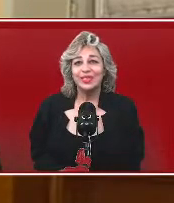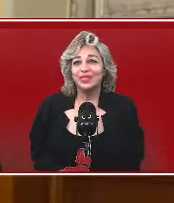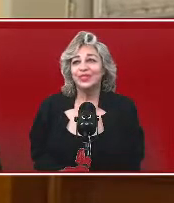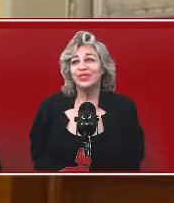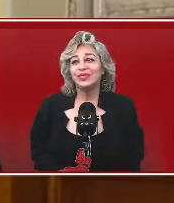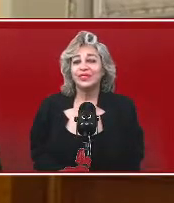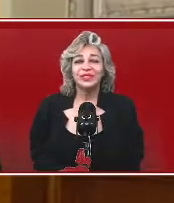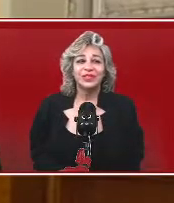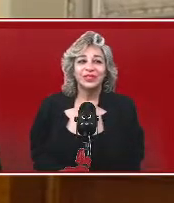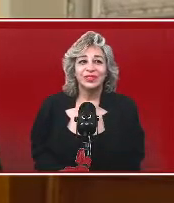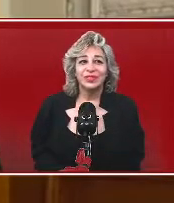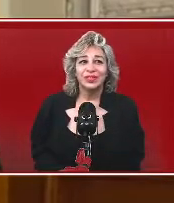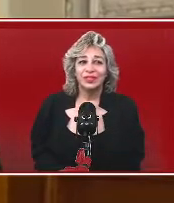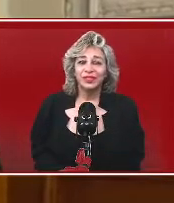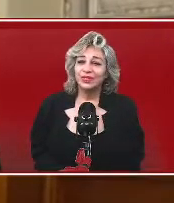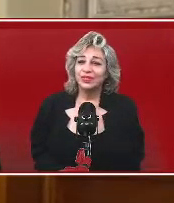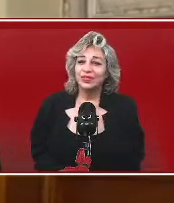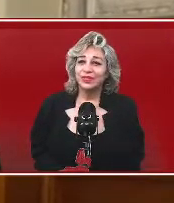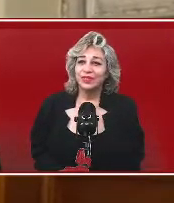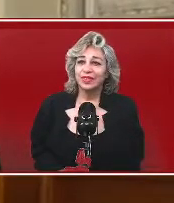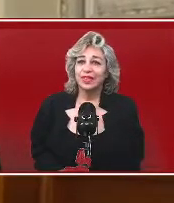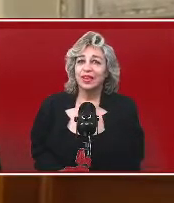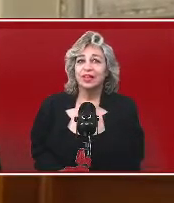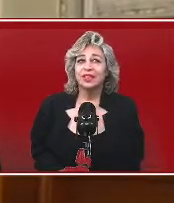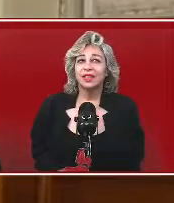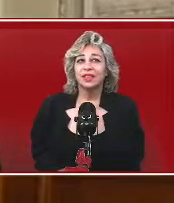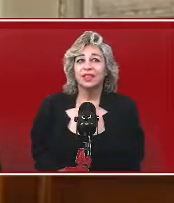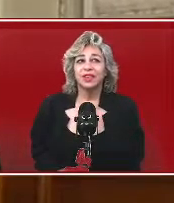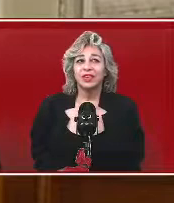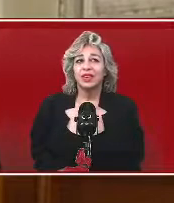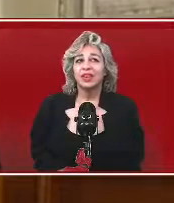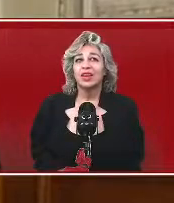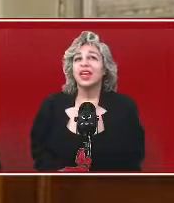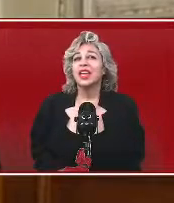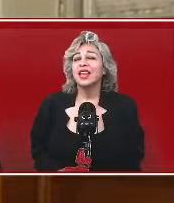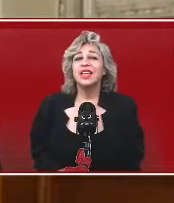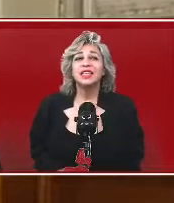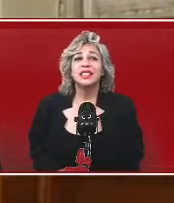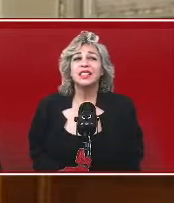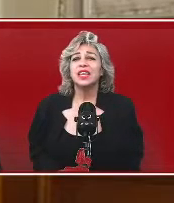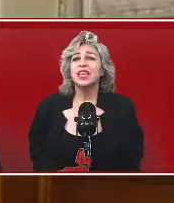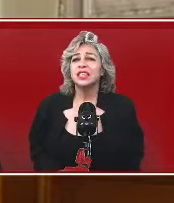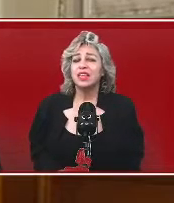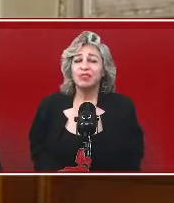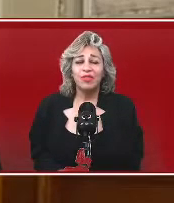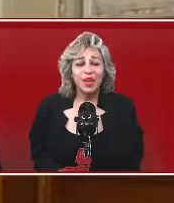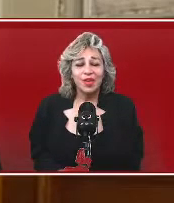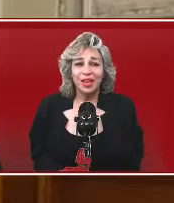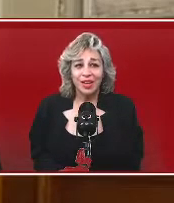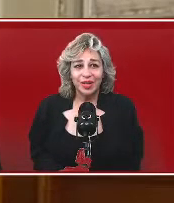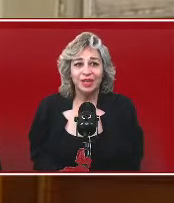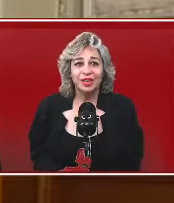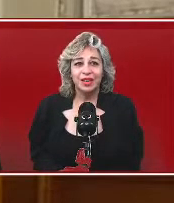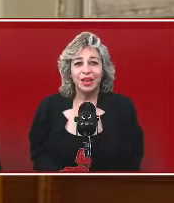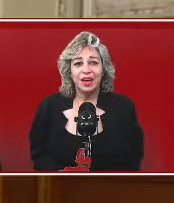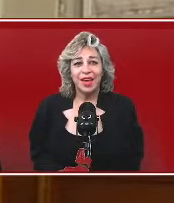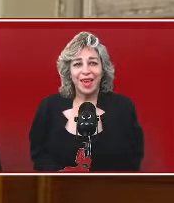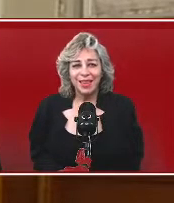scale. Muy buena la calificación. And he says it is a very